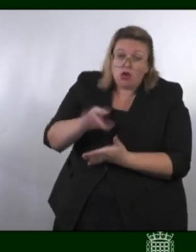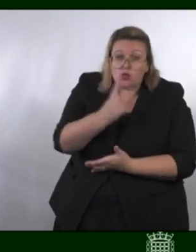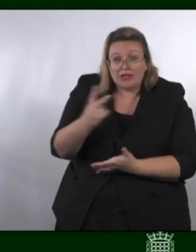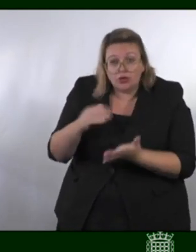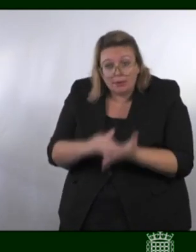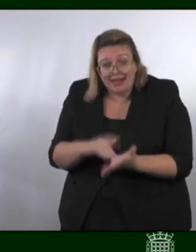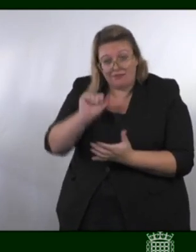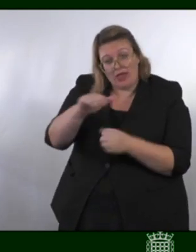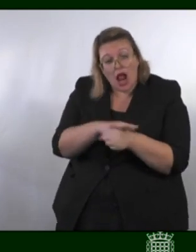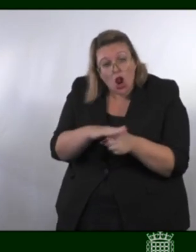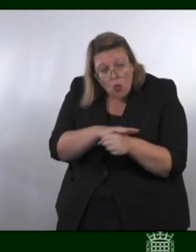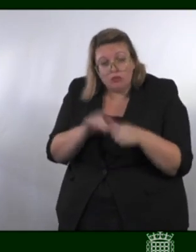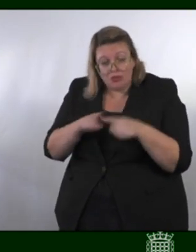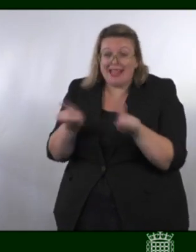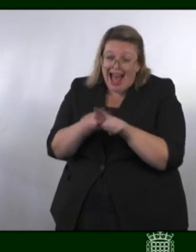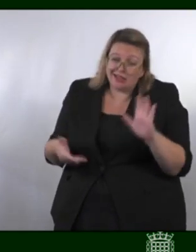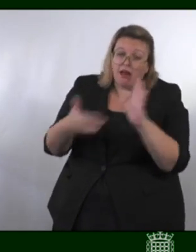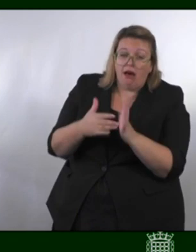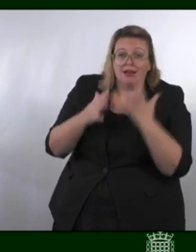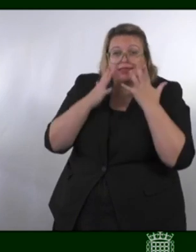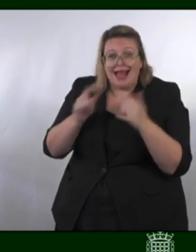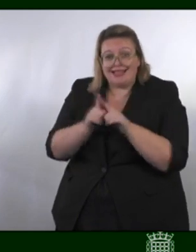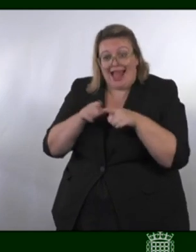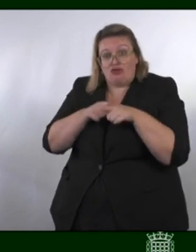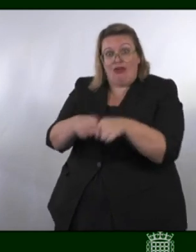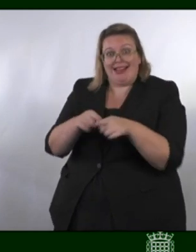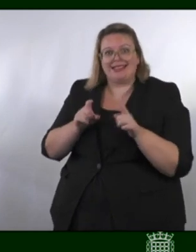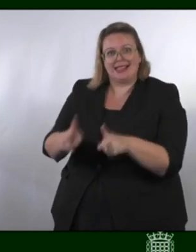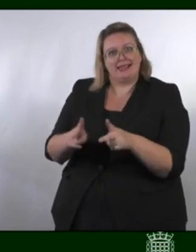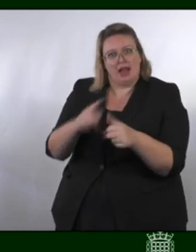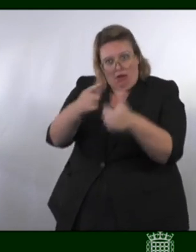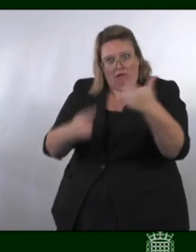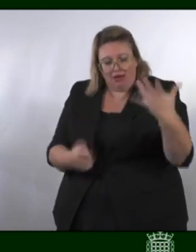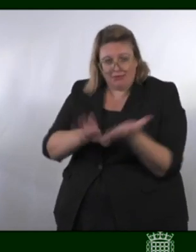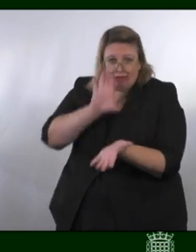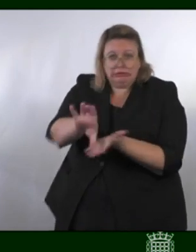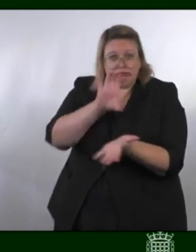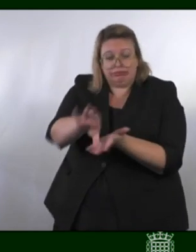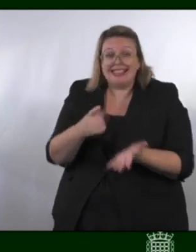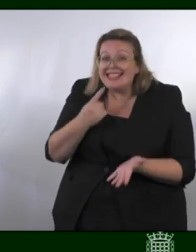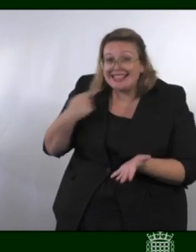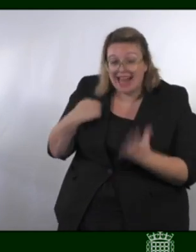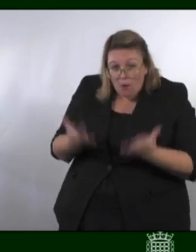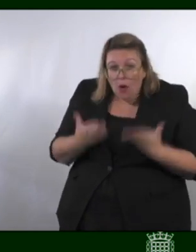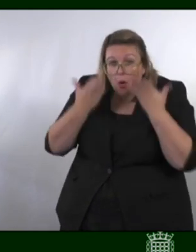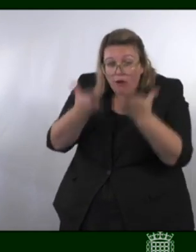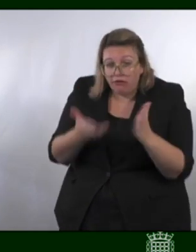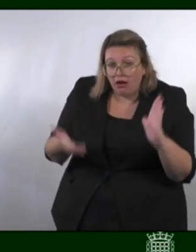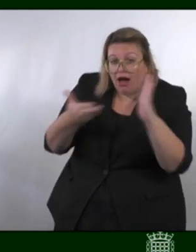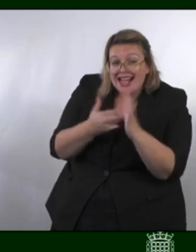response that we announced yesterday. And yesterday, the Mayor of Greater Manchester was offered a further £60